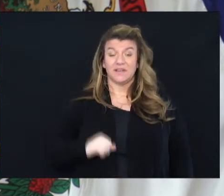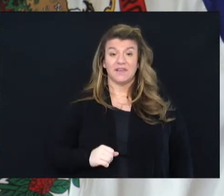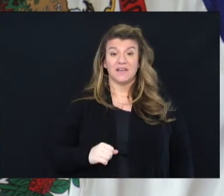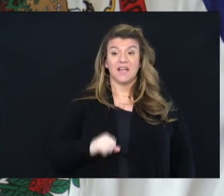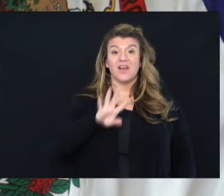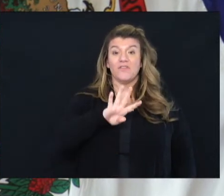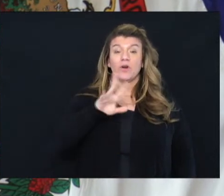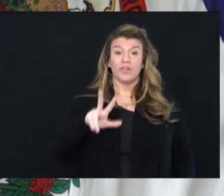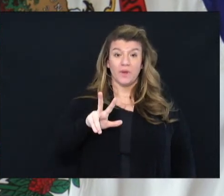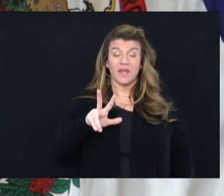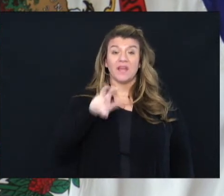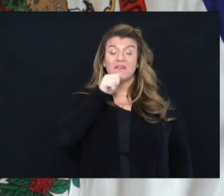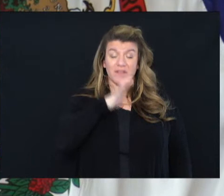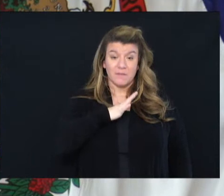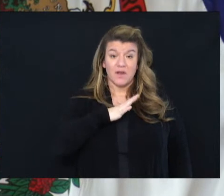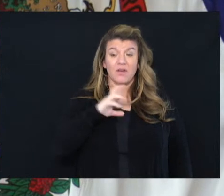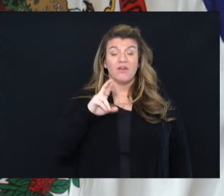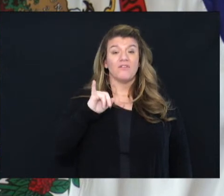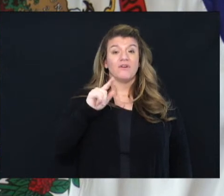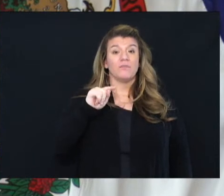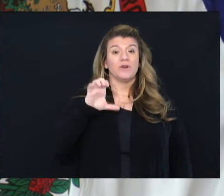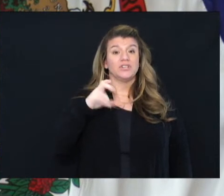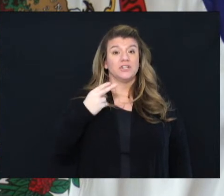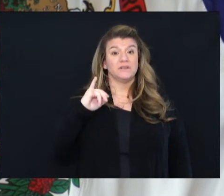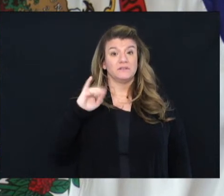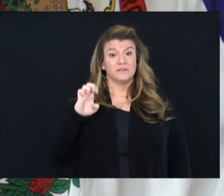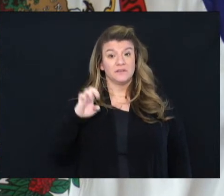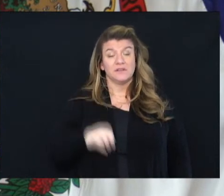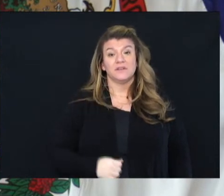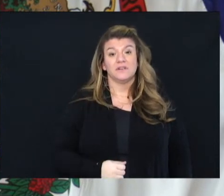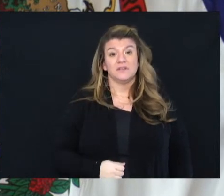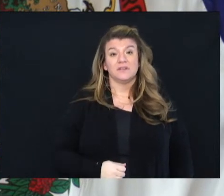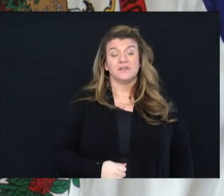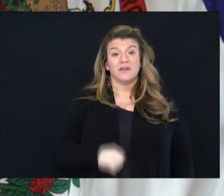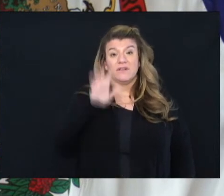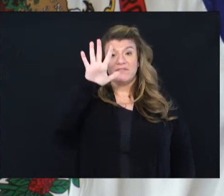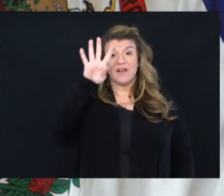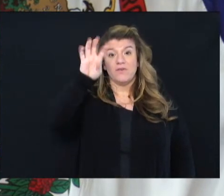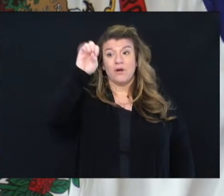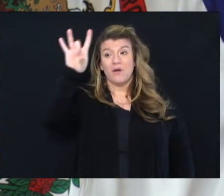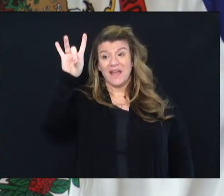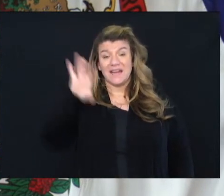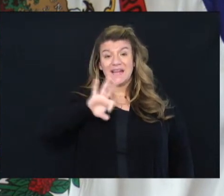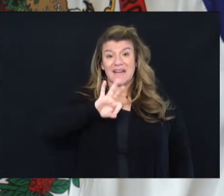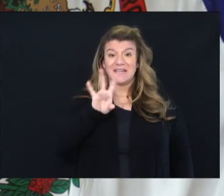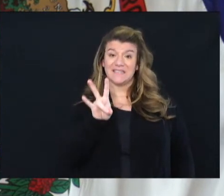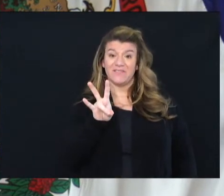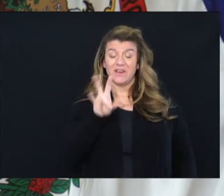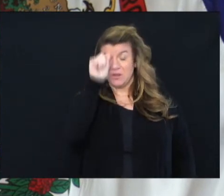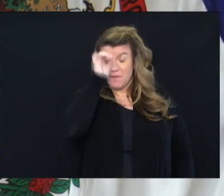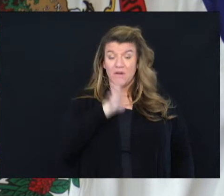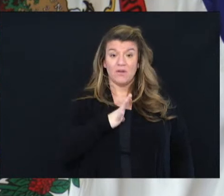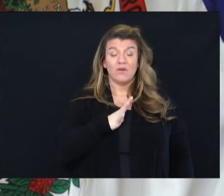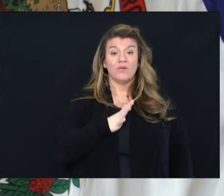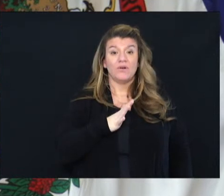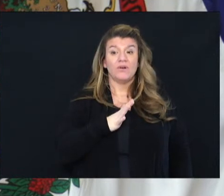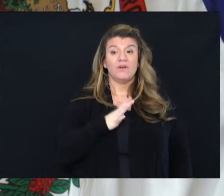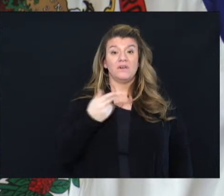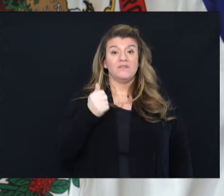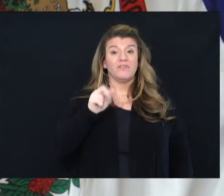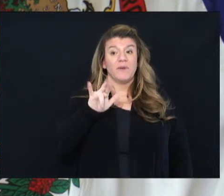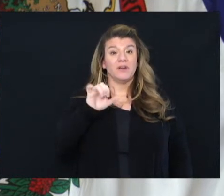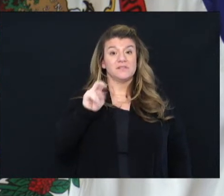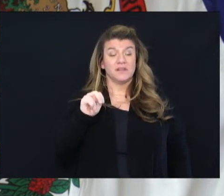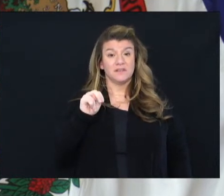of a 43-year-old female from Ritchie County. The 5,408th death of a 97-year-old male from